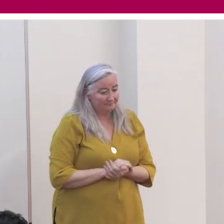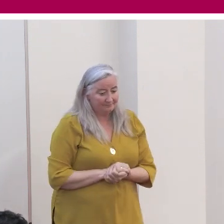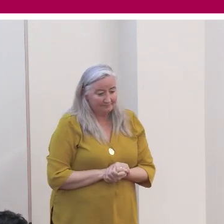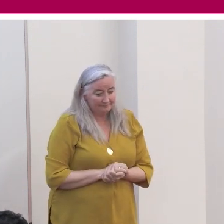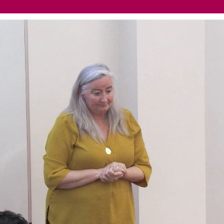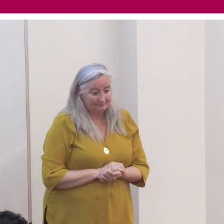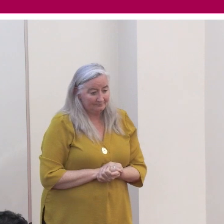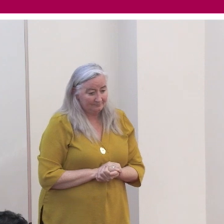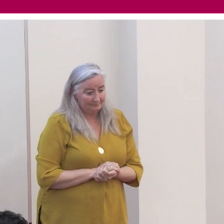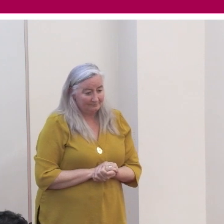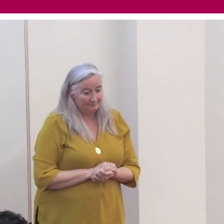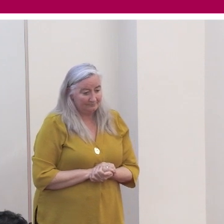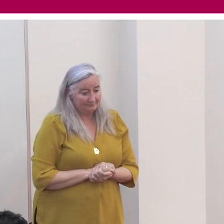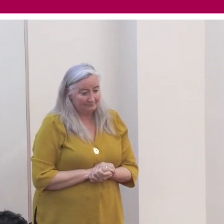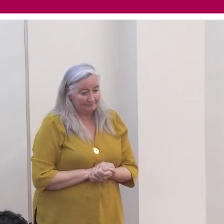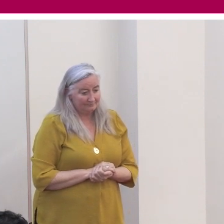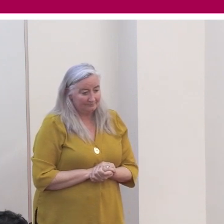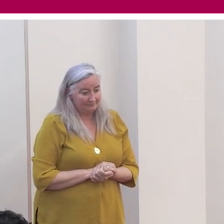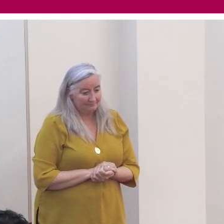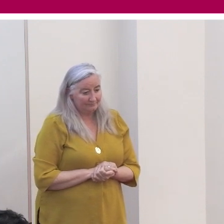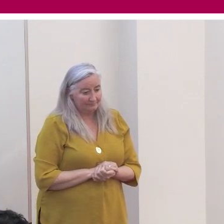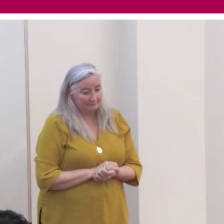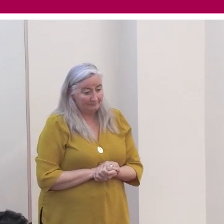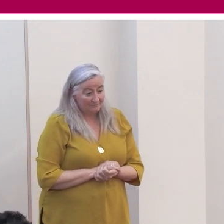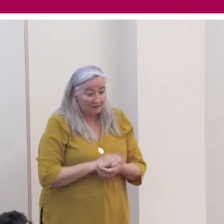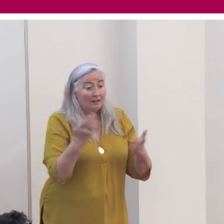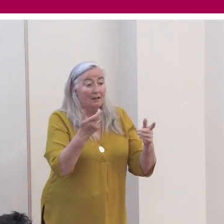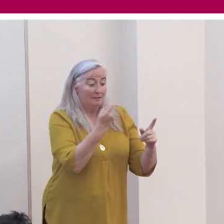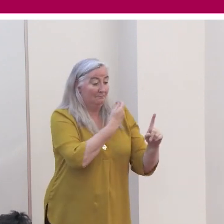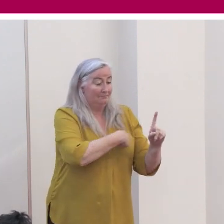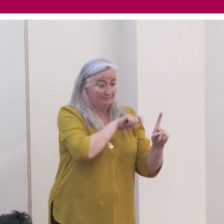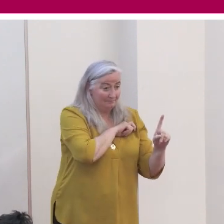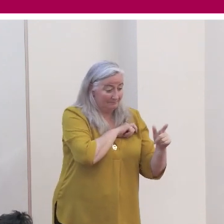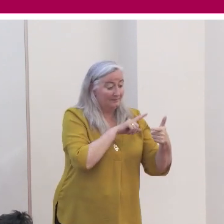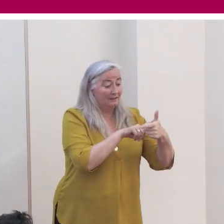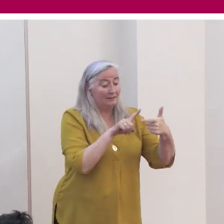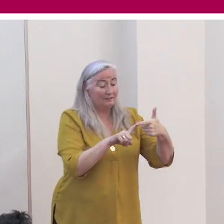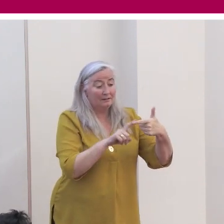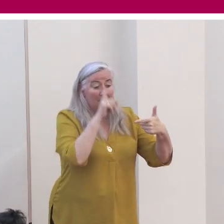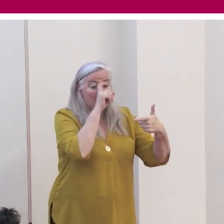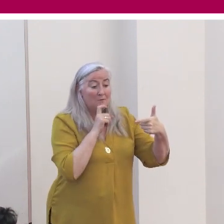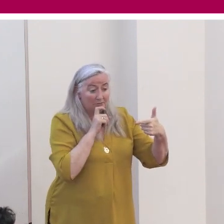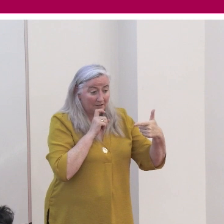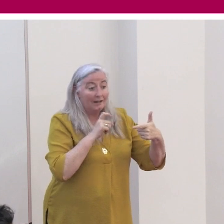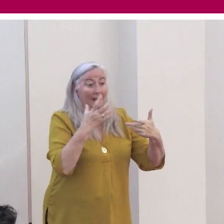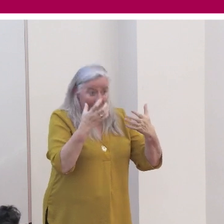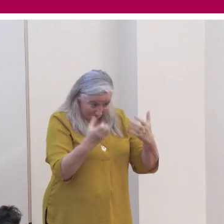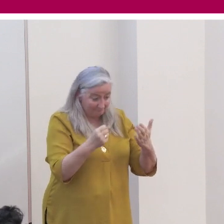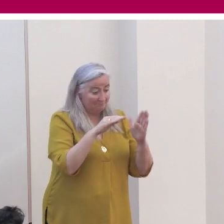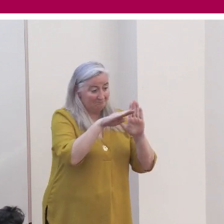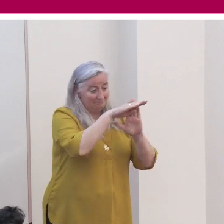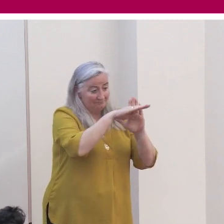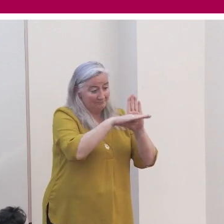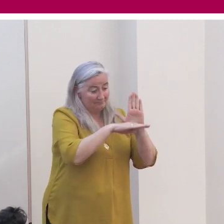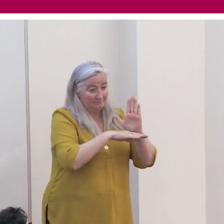to an NGO called Plena Inclusión, who were prepared and have different accessible documentation they could share